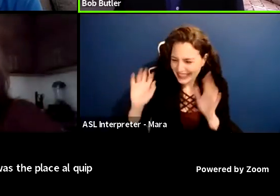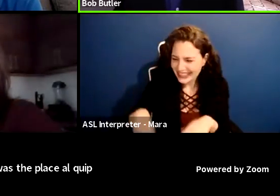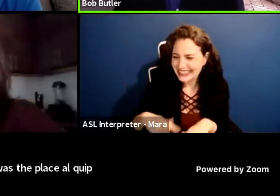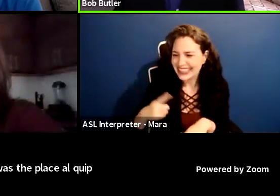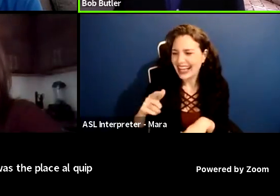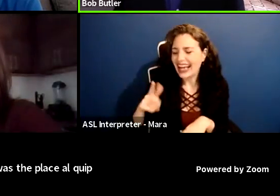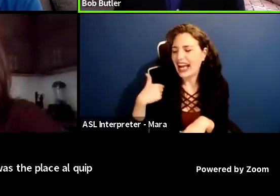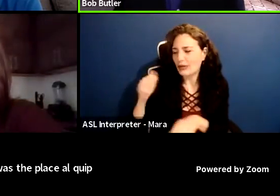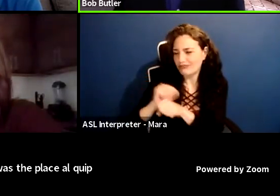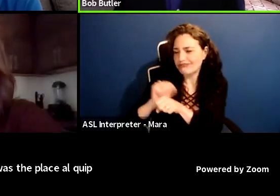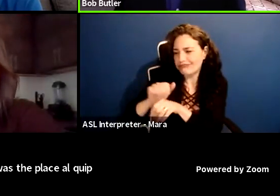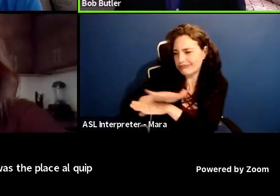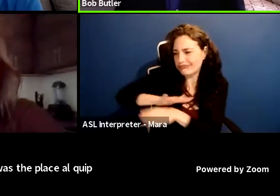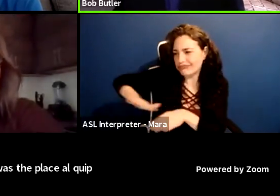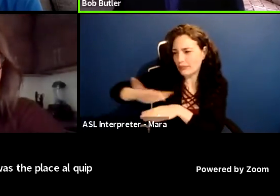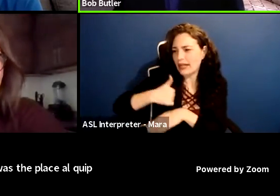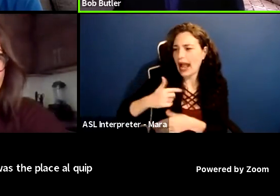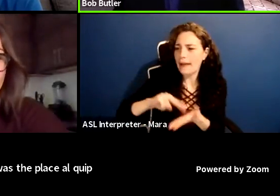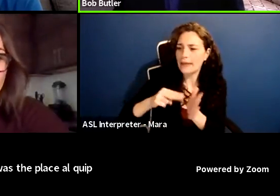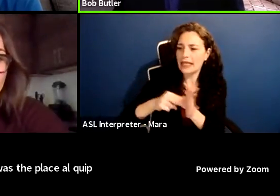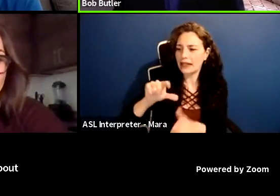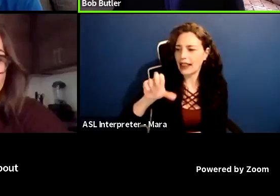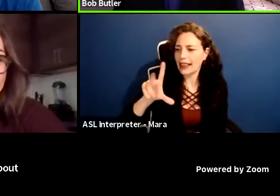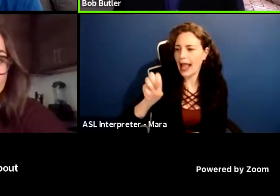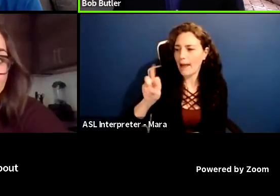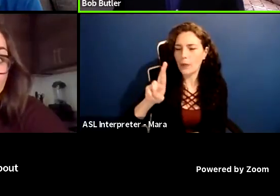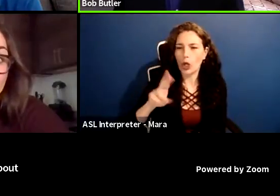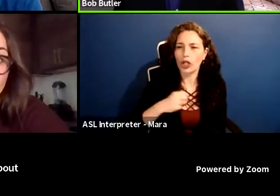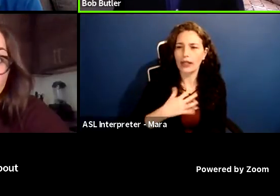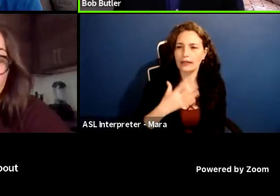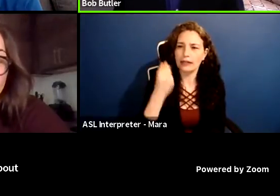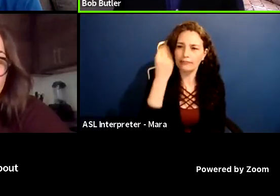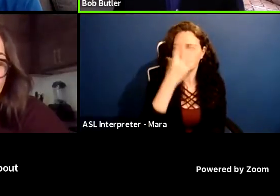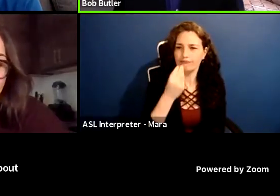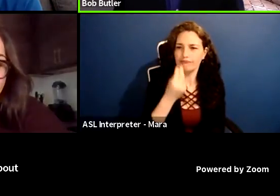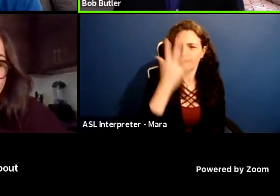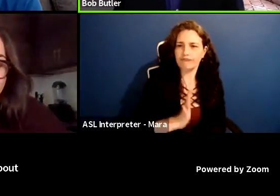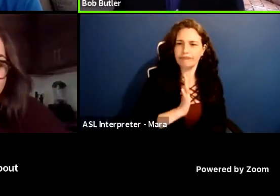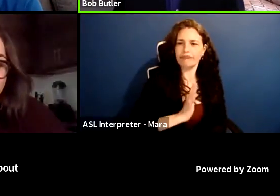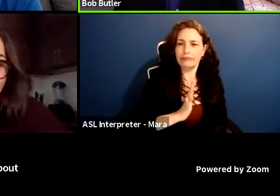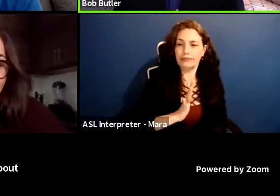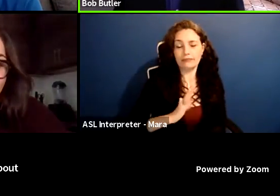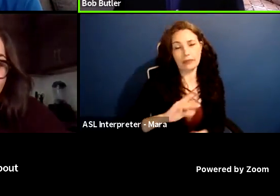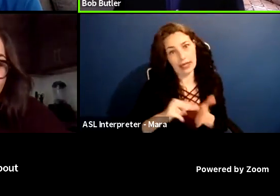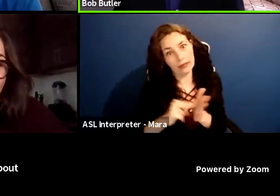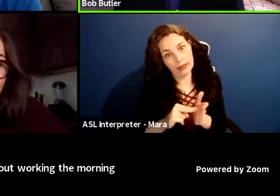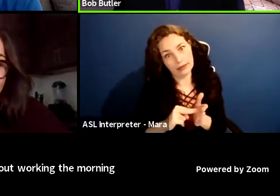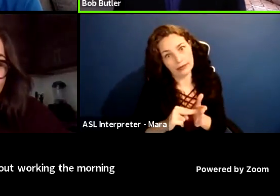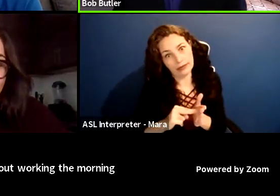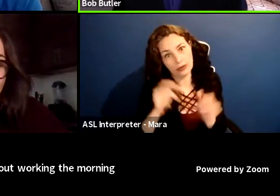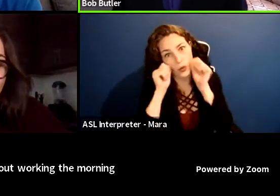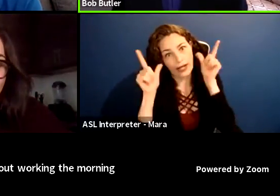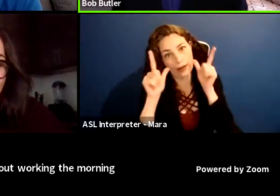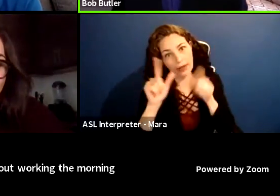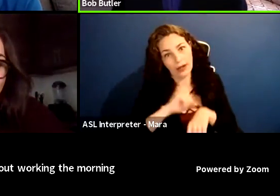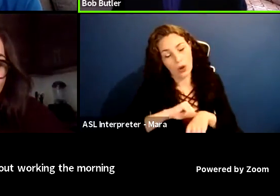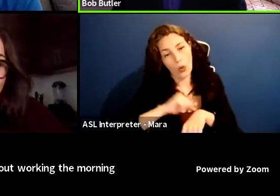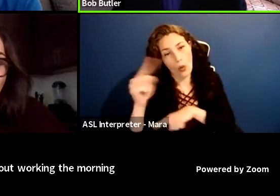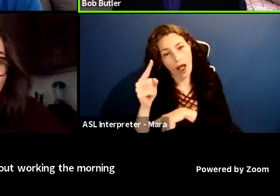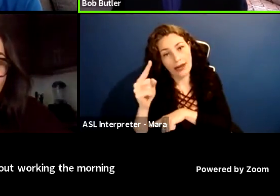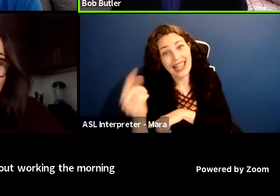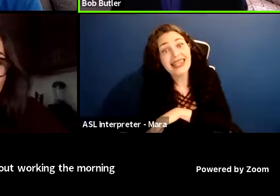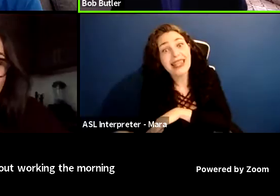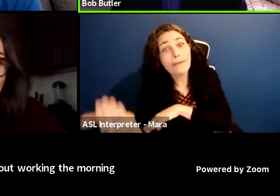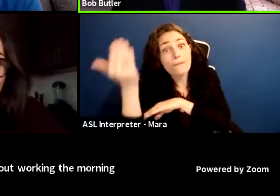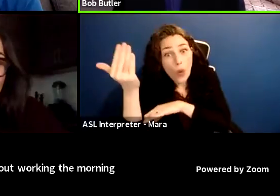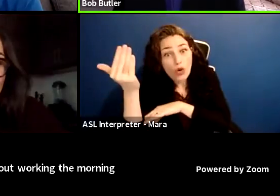talk about working the morning shift. Getting up at 1:30 in the morning to go to work on Saturday,